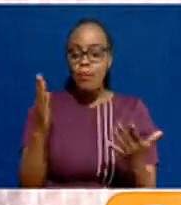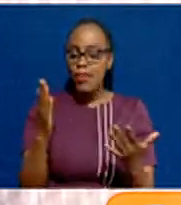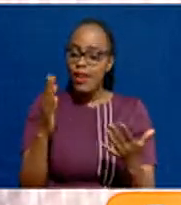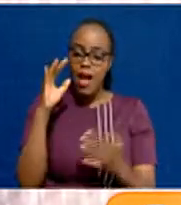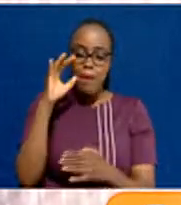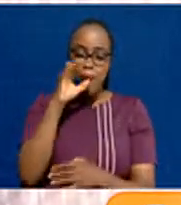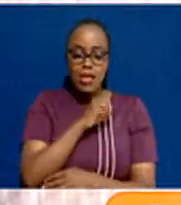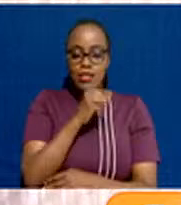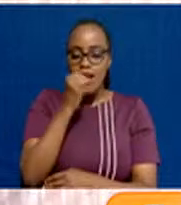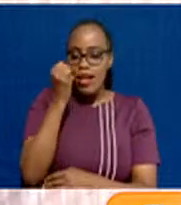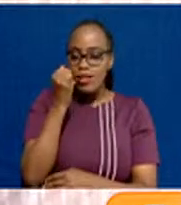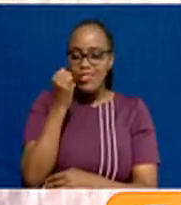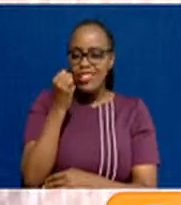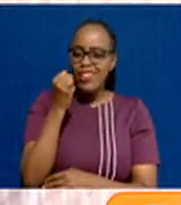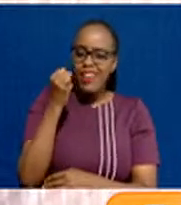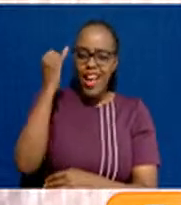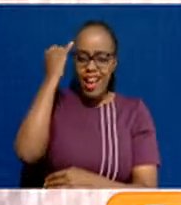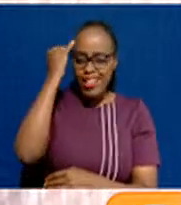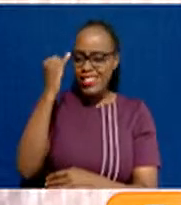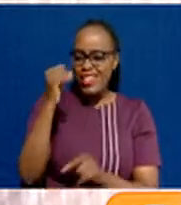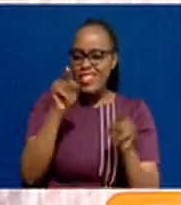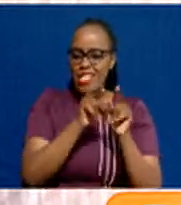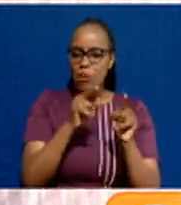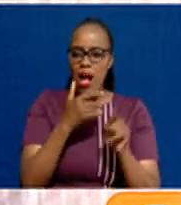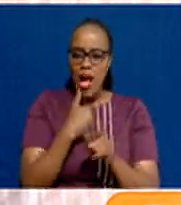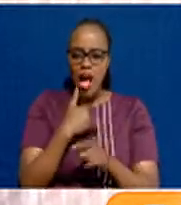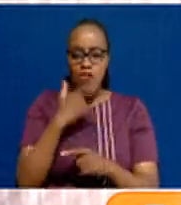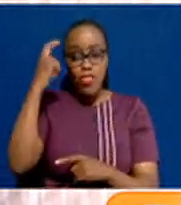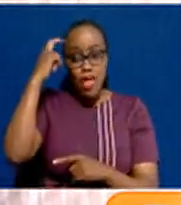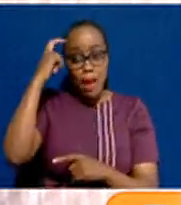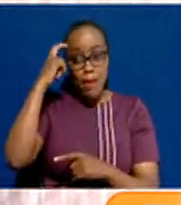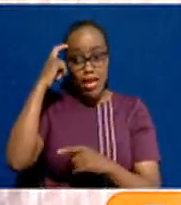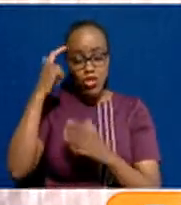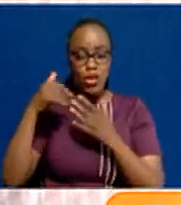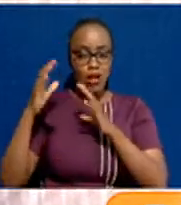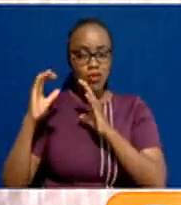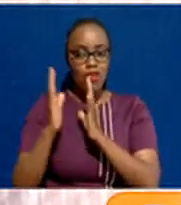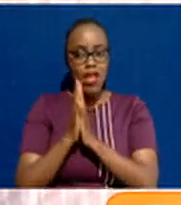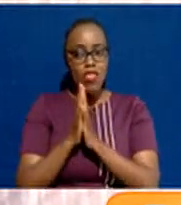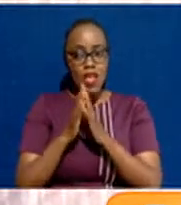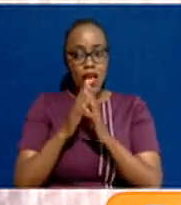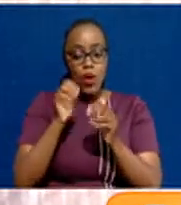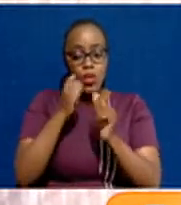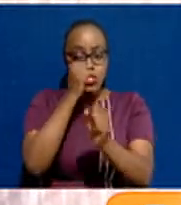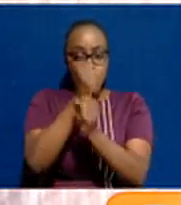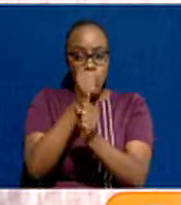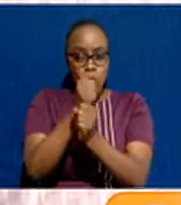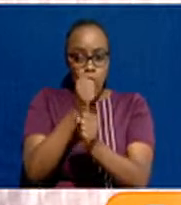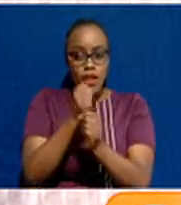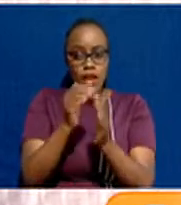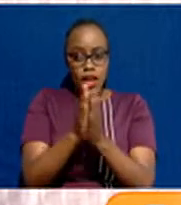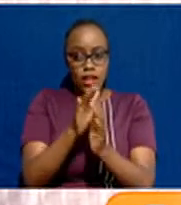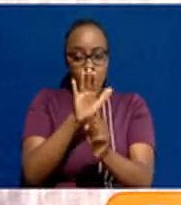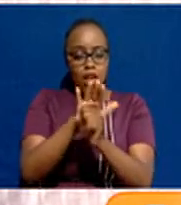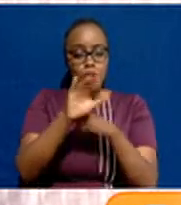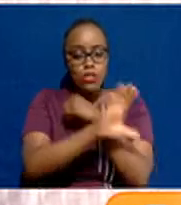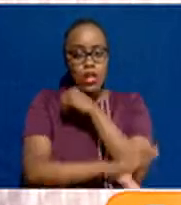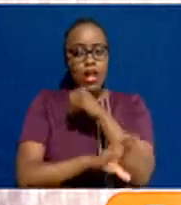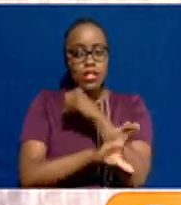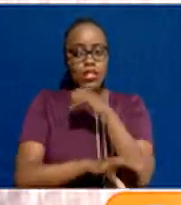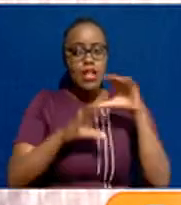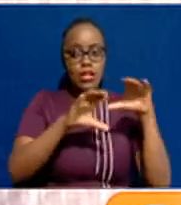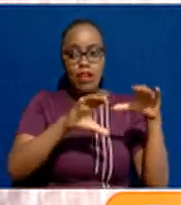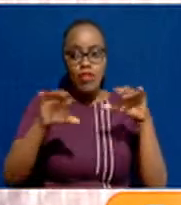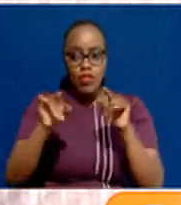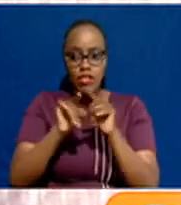way of dominating us so that we don't actually have the mental bandwidth and the people to do the work that many countries are struggling with